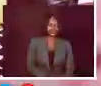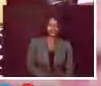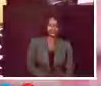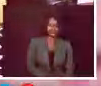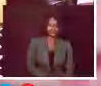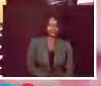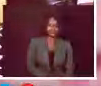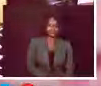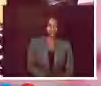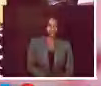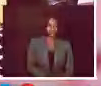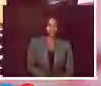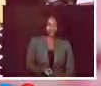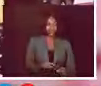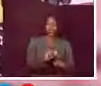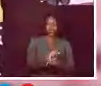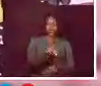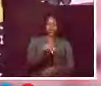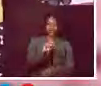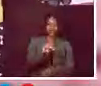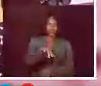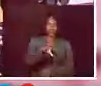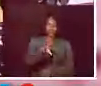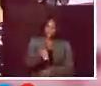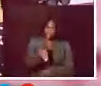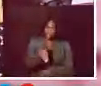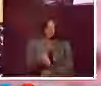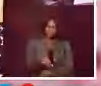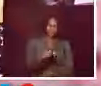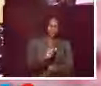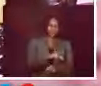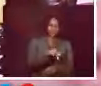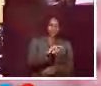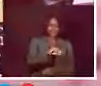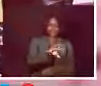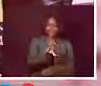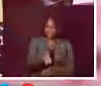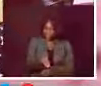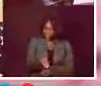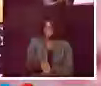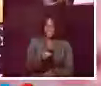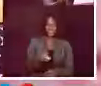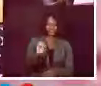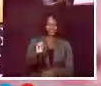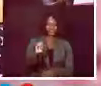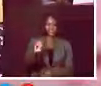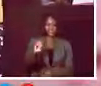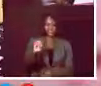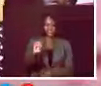When you are dealing with Pan-Africa, you are dealing with Pan-Africa. You are dealing with ECOWAS, you are dealing with